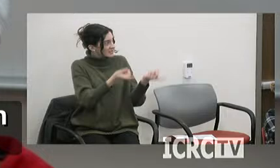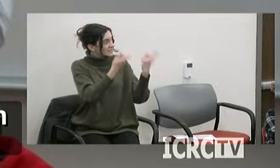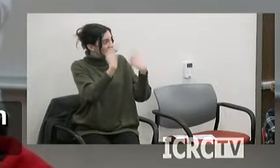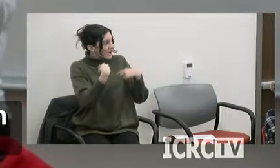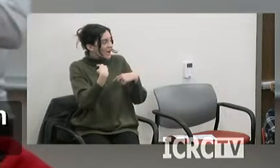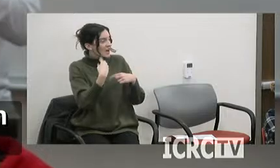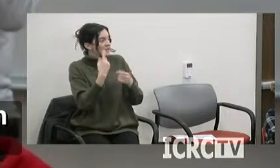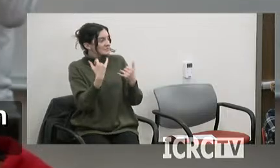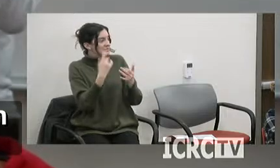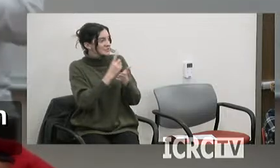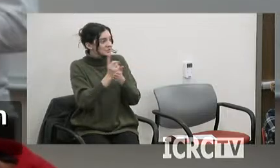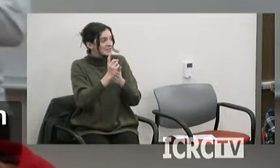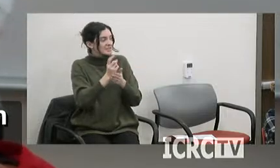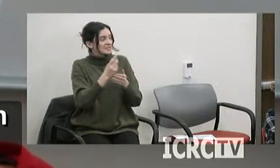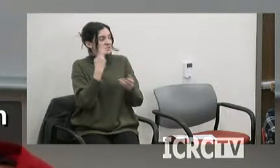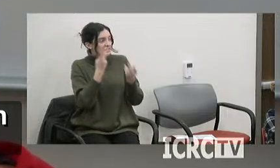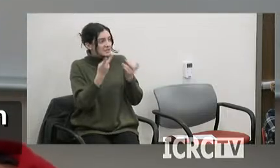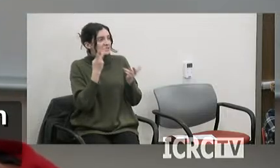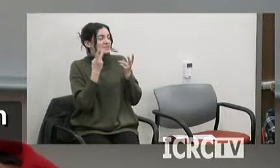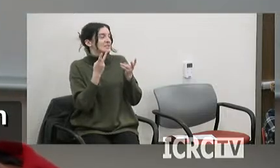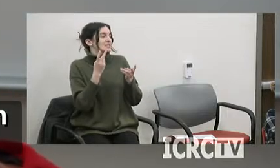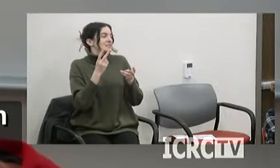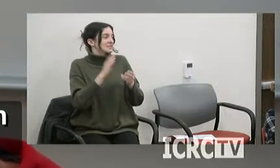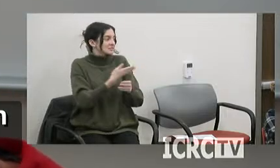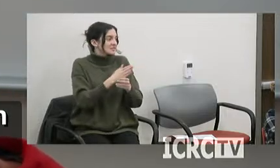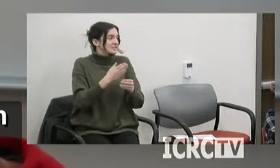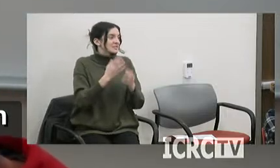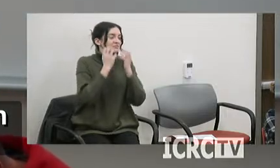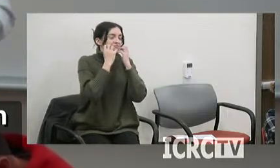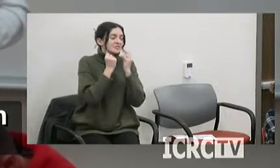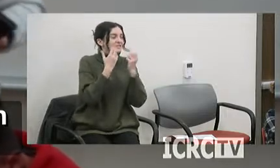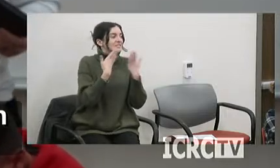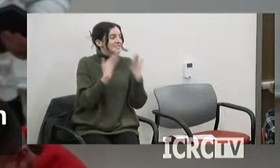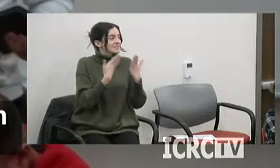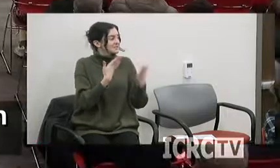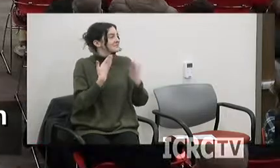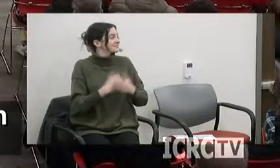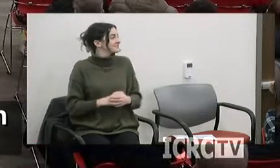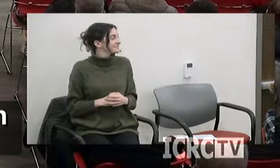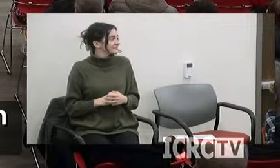our administrators see that, they value that, and they appreciate that. Thank you so much.